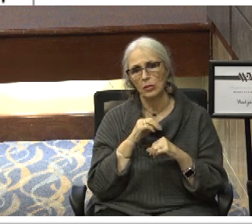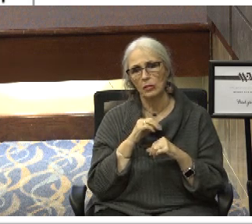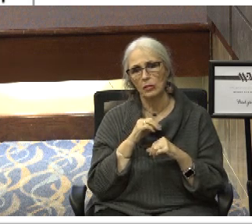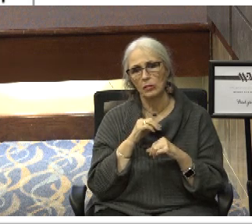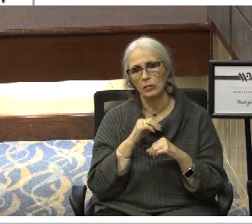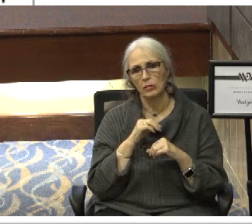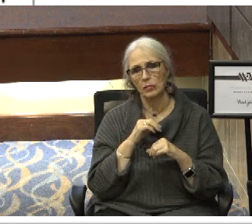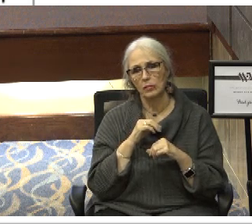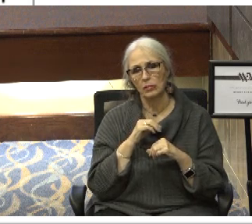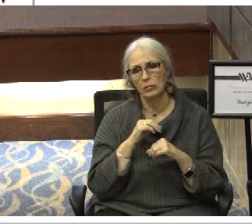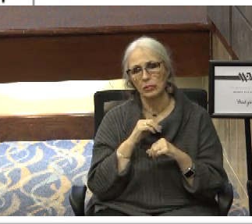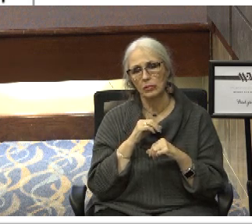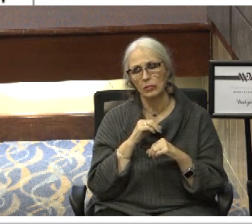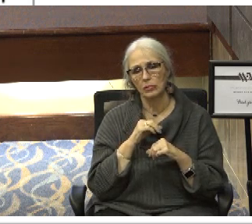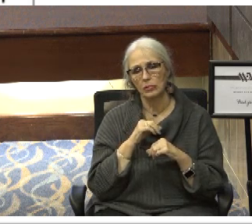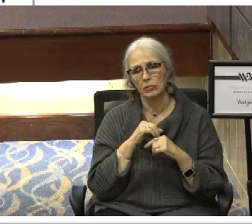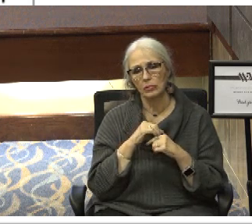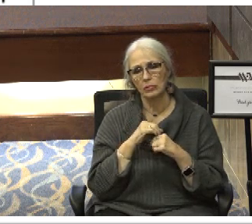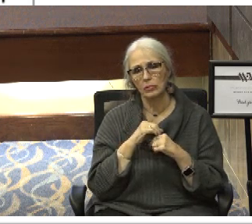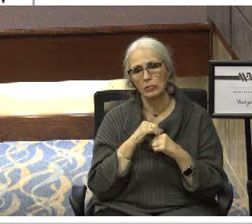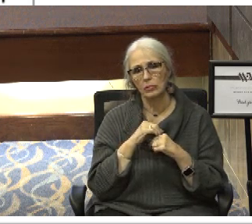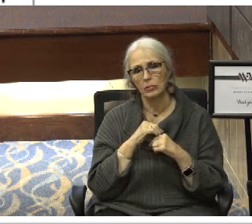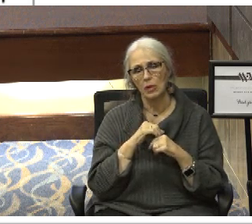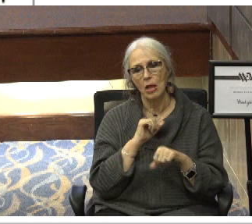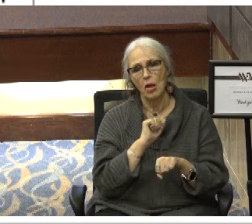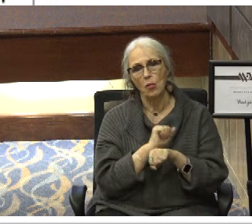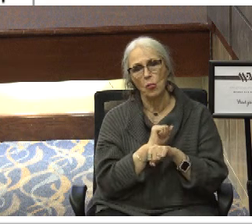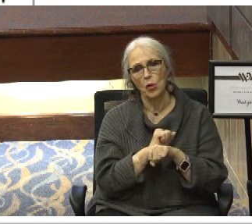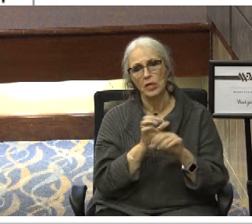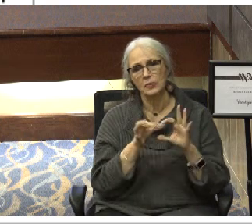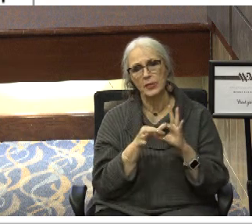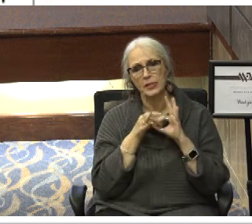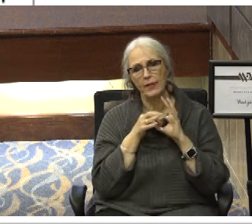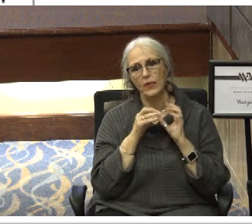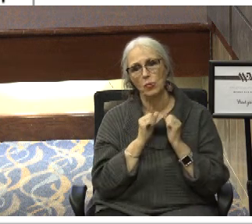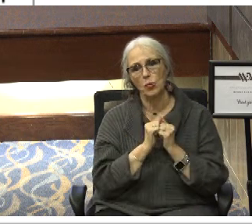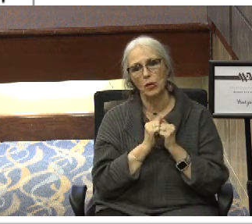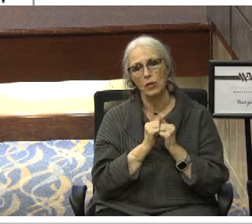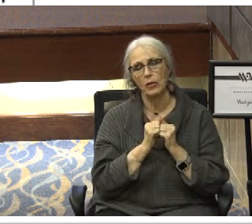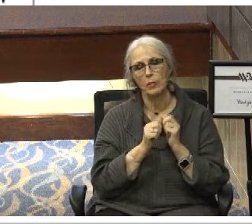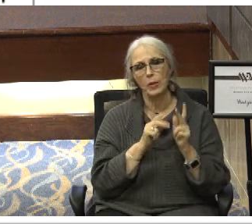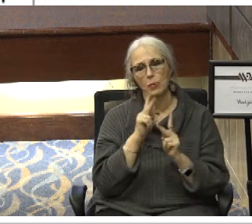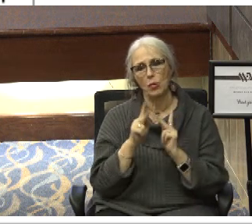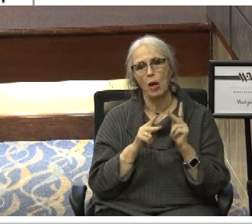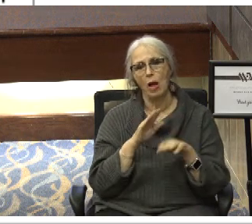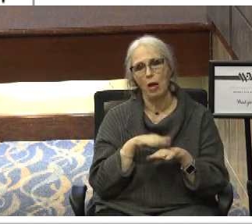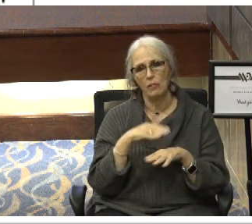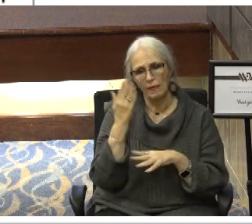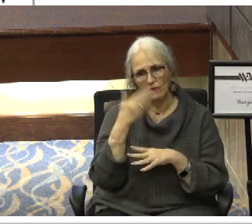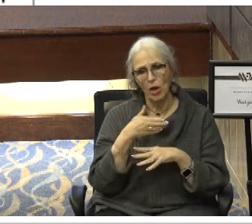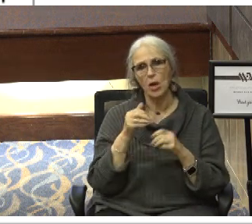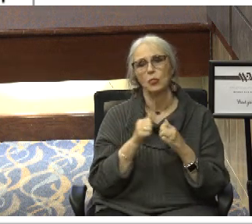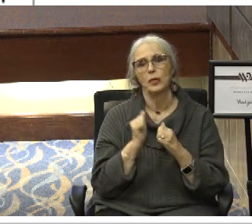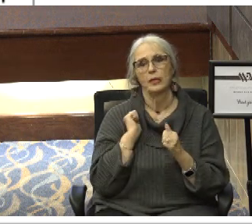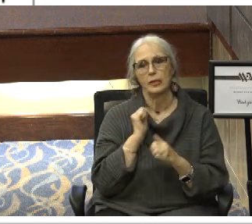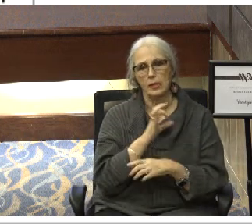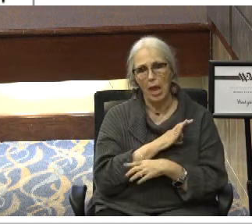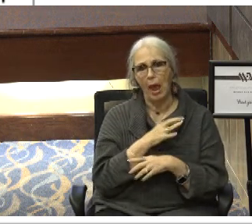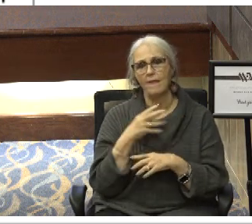have, working specifically with our frontline folks, which is the staff and the